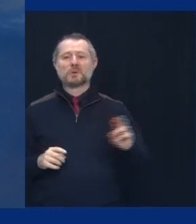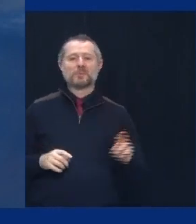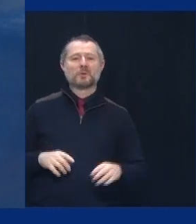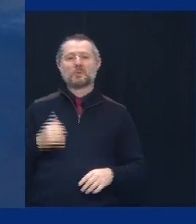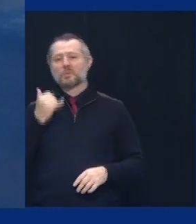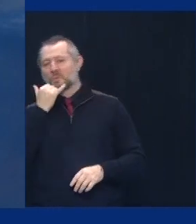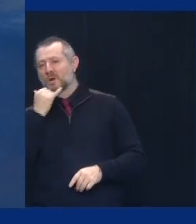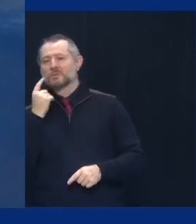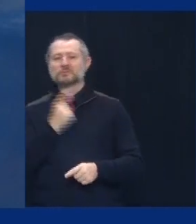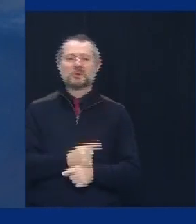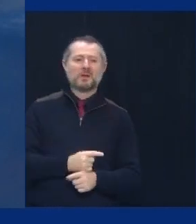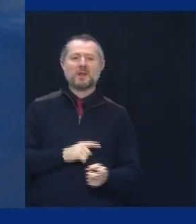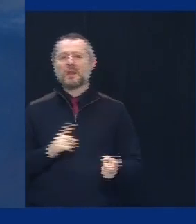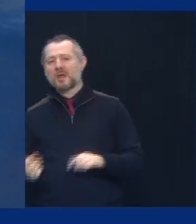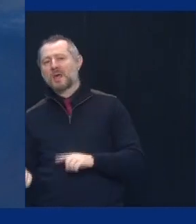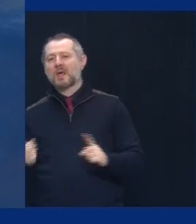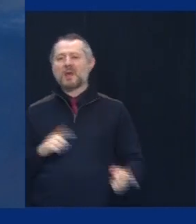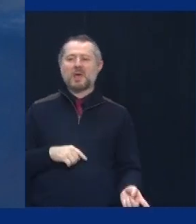There is no